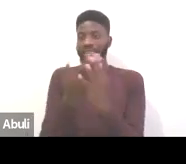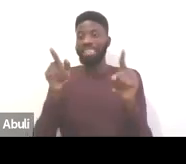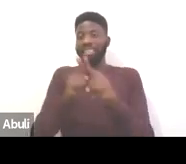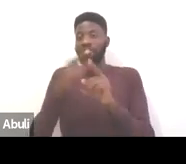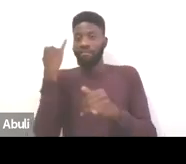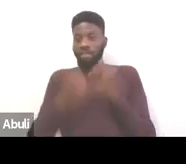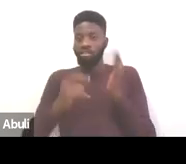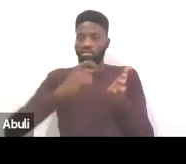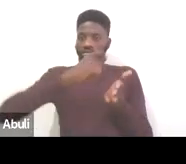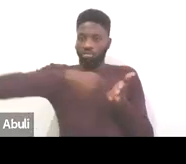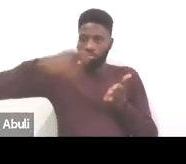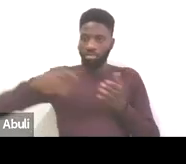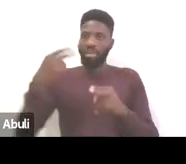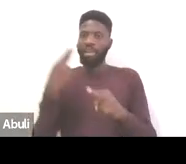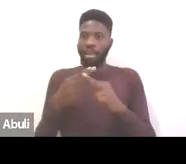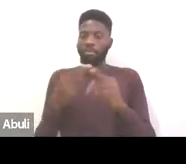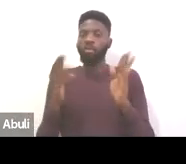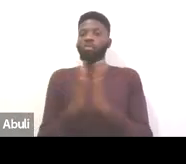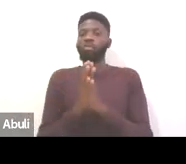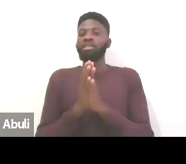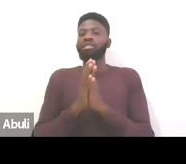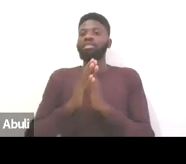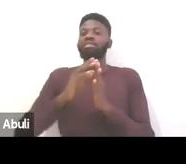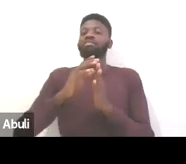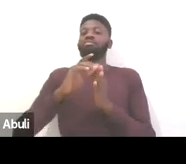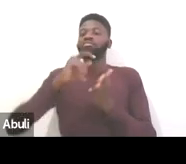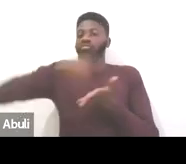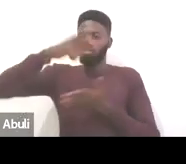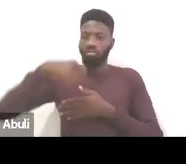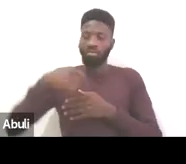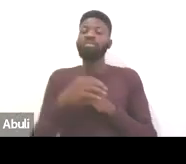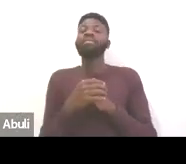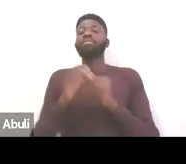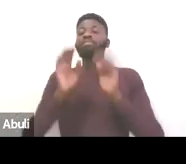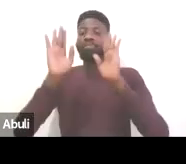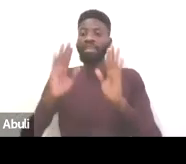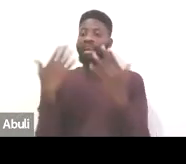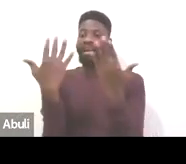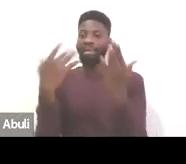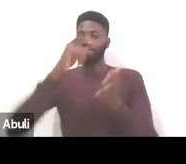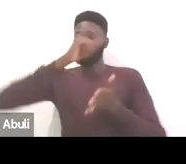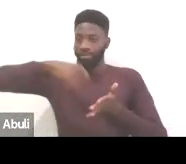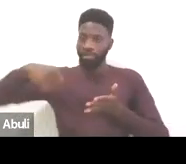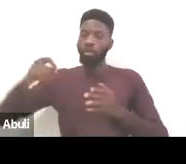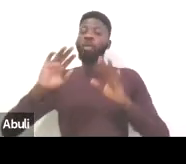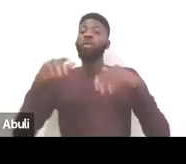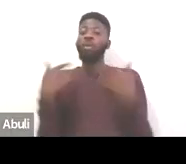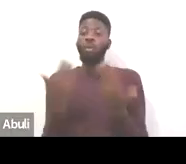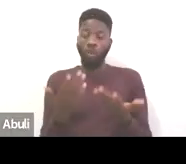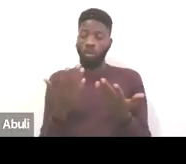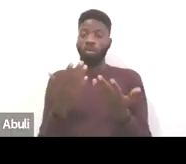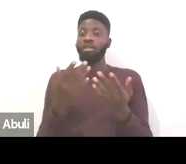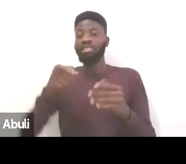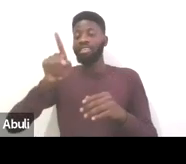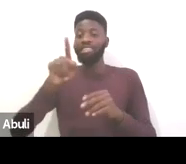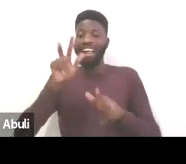off with your name and your signature. That's why I say it's important to have it either handwritten, and if you've done it, if you don't have a nice handwriting